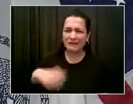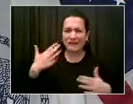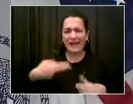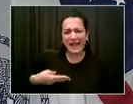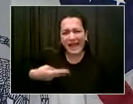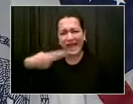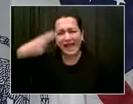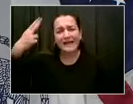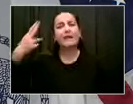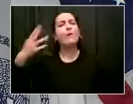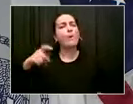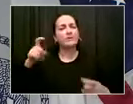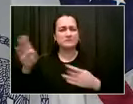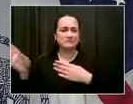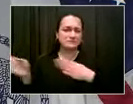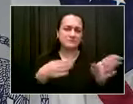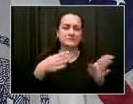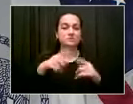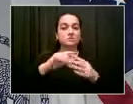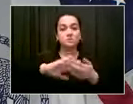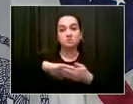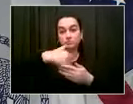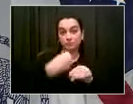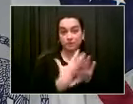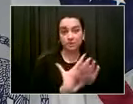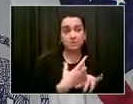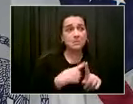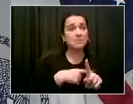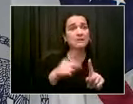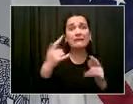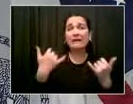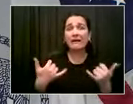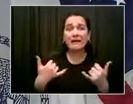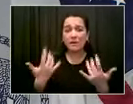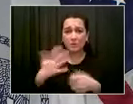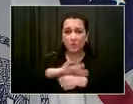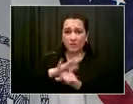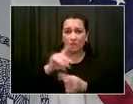ready for a positive change. Chancellor, you want to jump in?